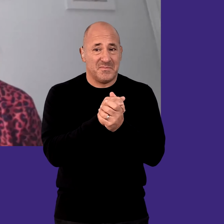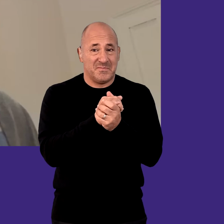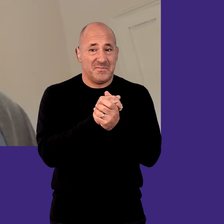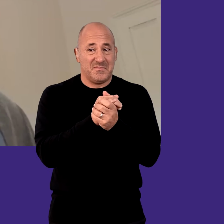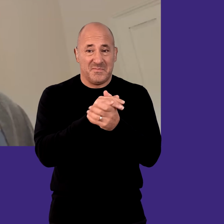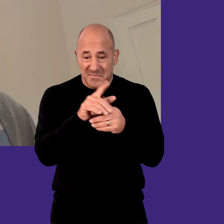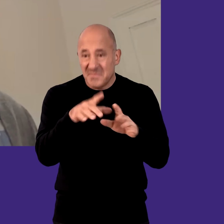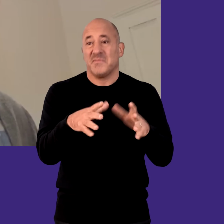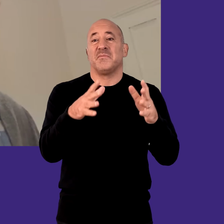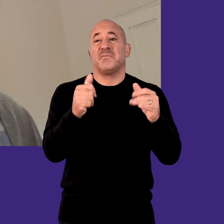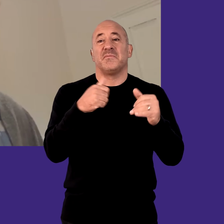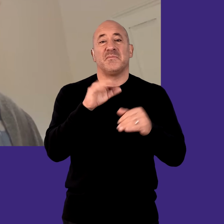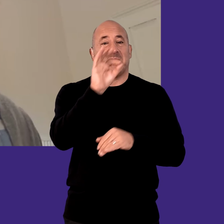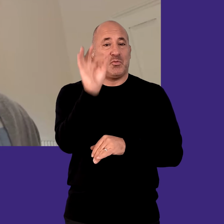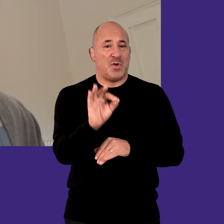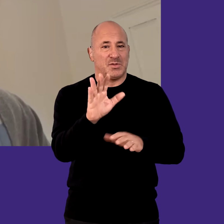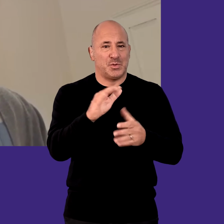Great, thank you.